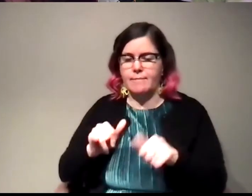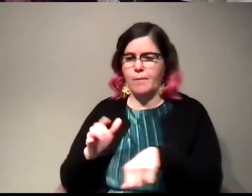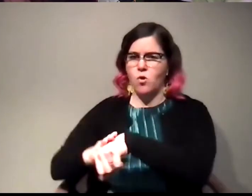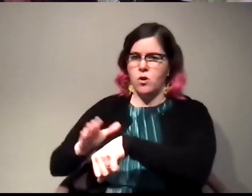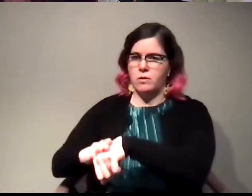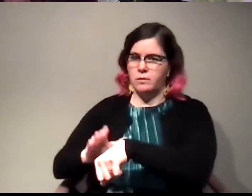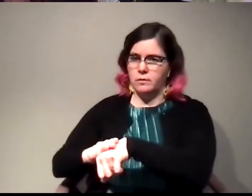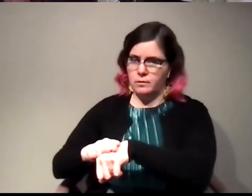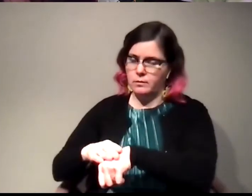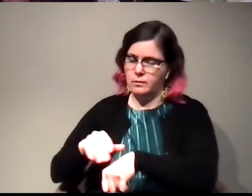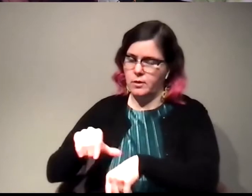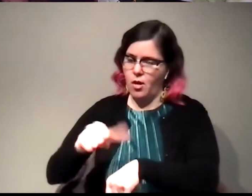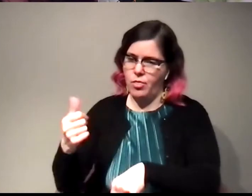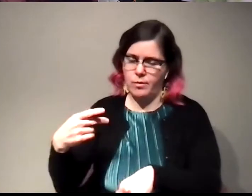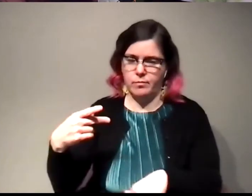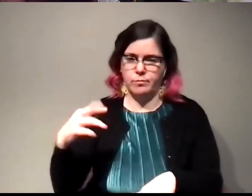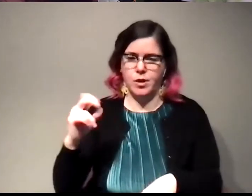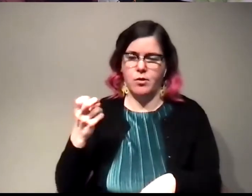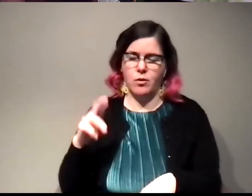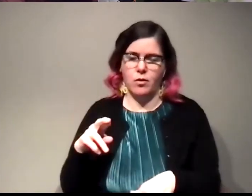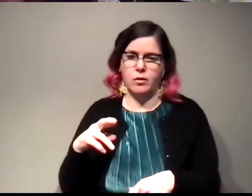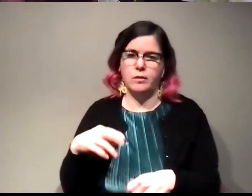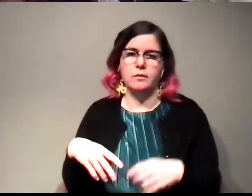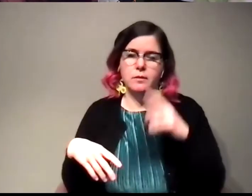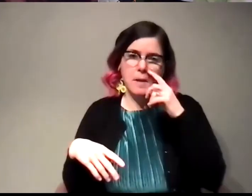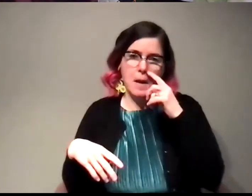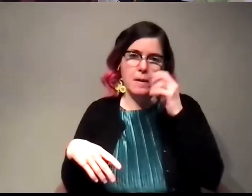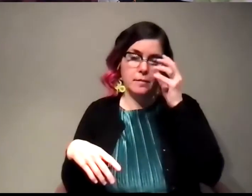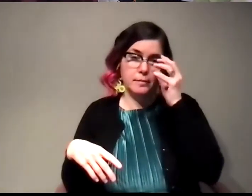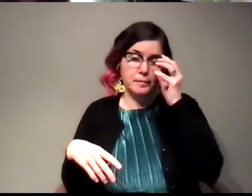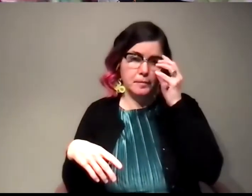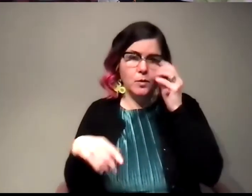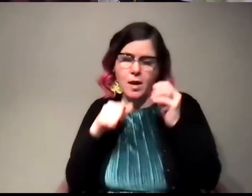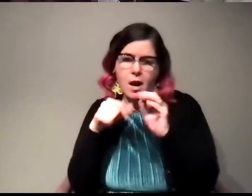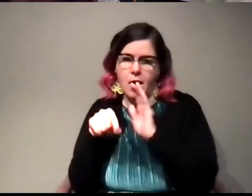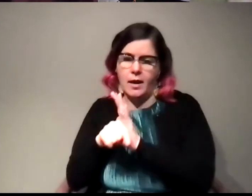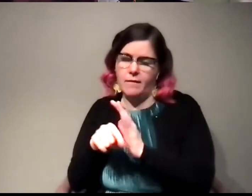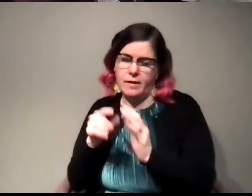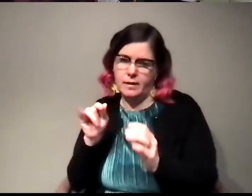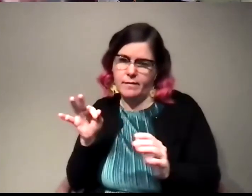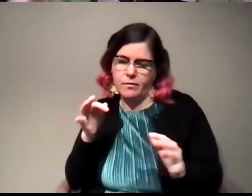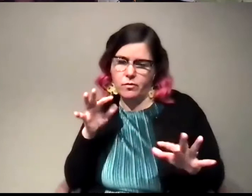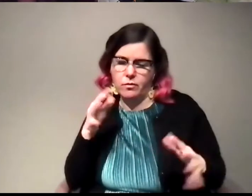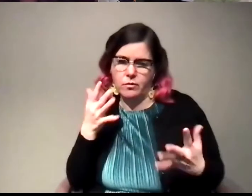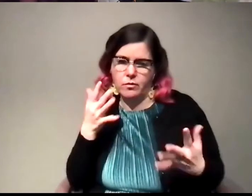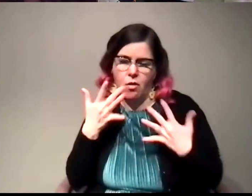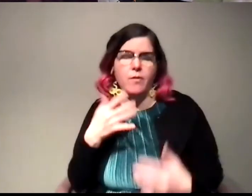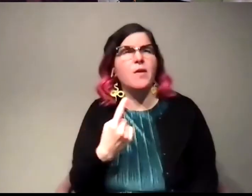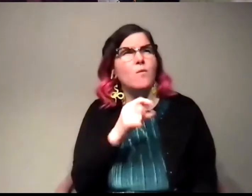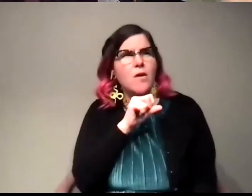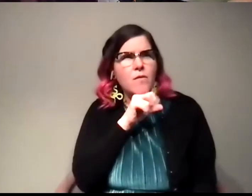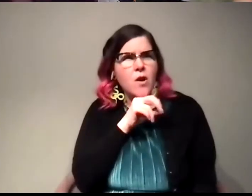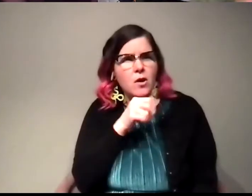an anti-predator measure. So it doesn't actually influence their survival negatively. Awesome. Very cool. There's this one frog. Do you know what it's